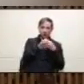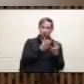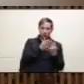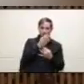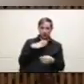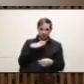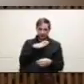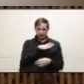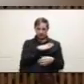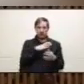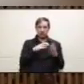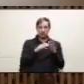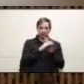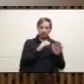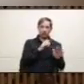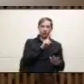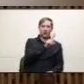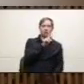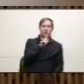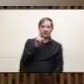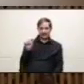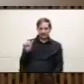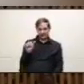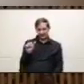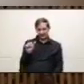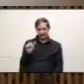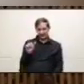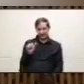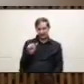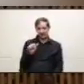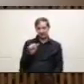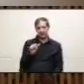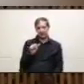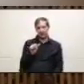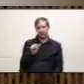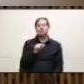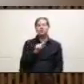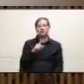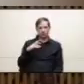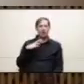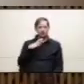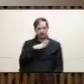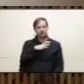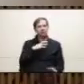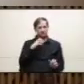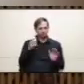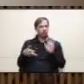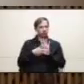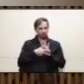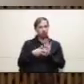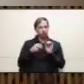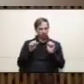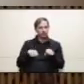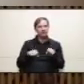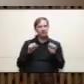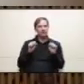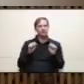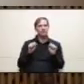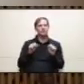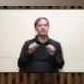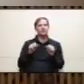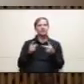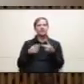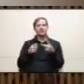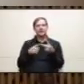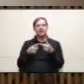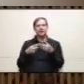resolution in terms of section 116 by Mahiken Council. Therefore, council has approved the extension. On the issue of the